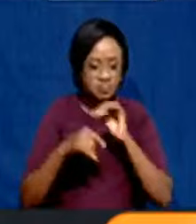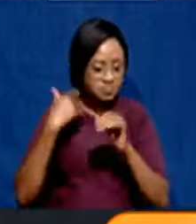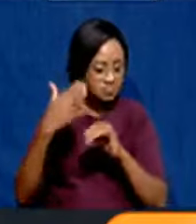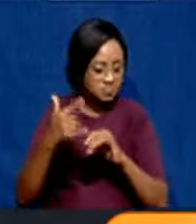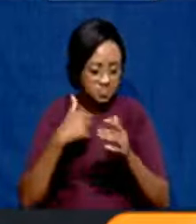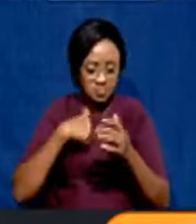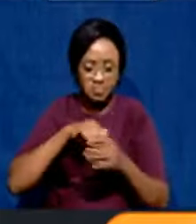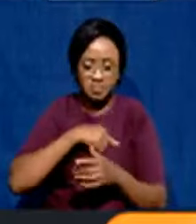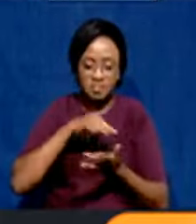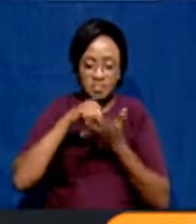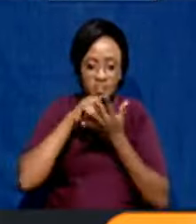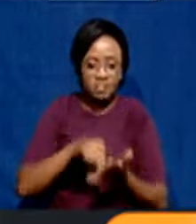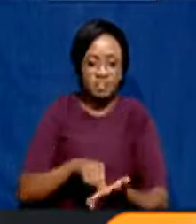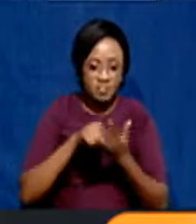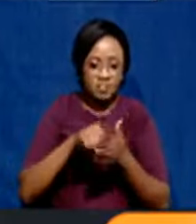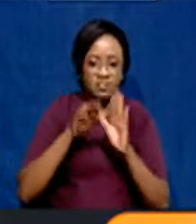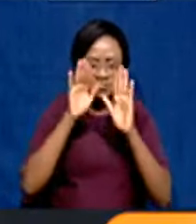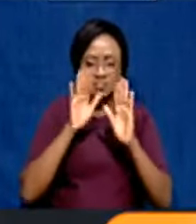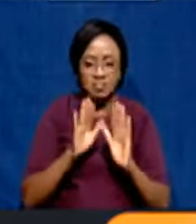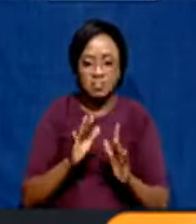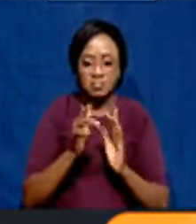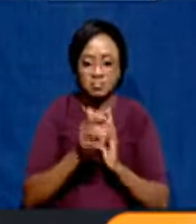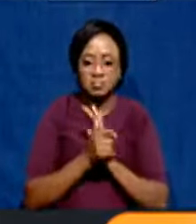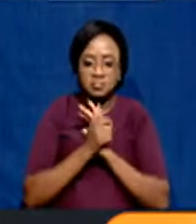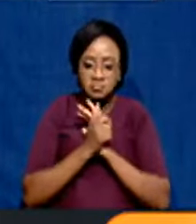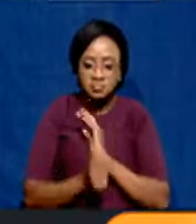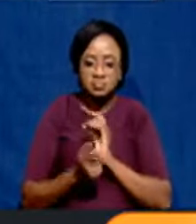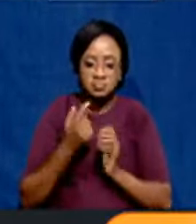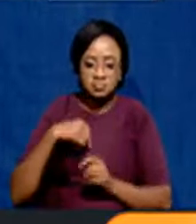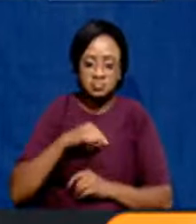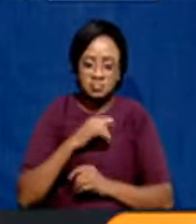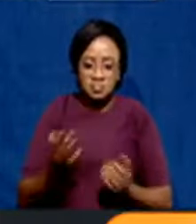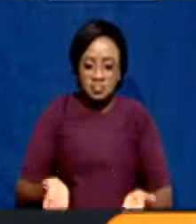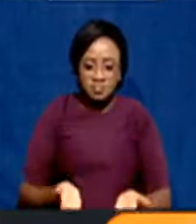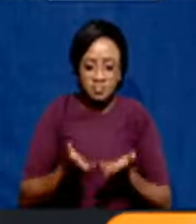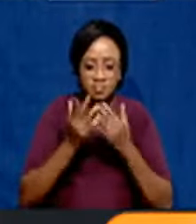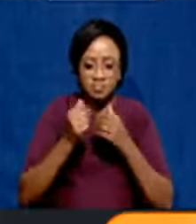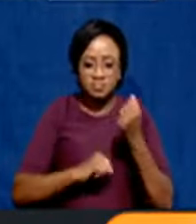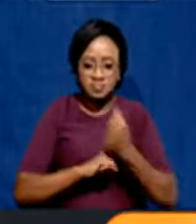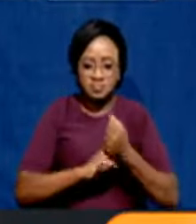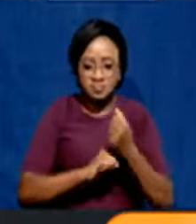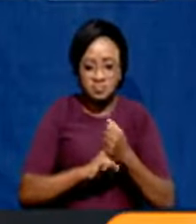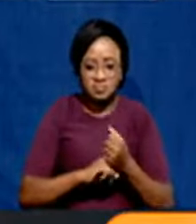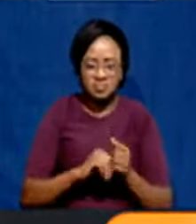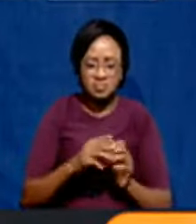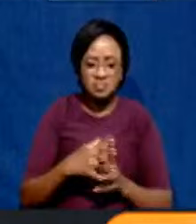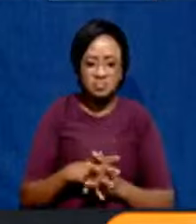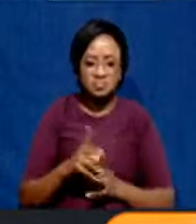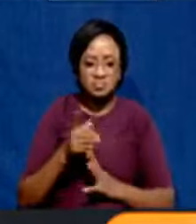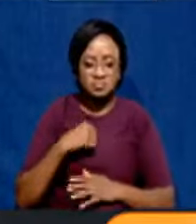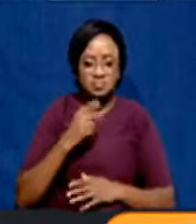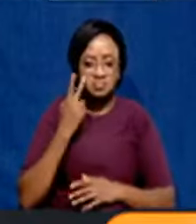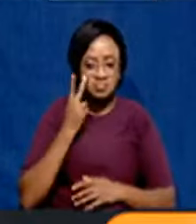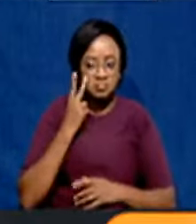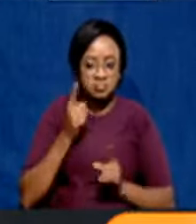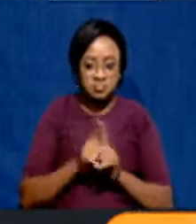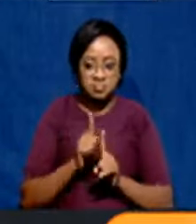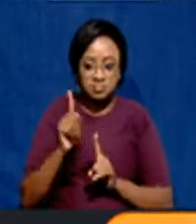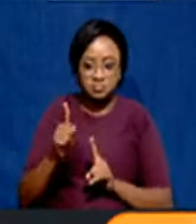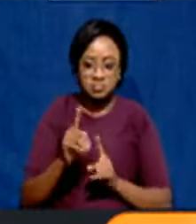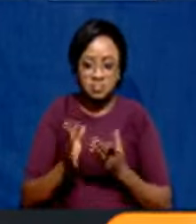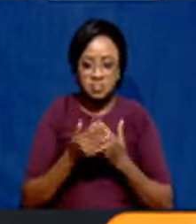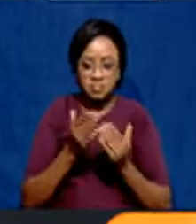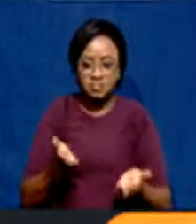emphasize the place of talent, but you're not very good at nurturing it. So to see such that has gotten to the level that he